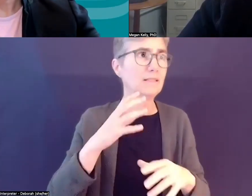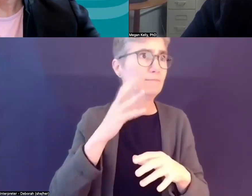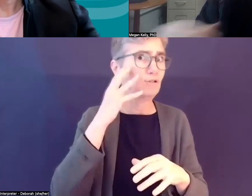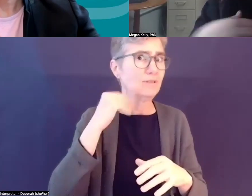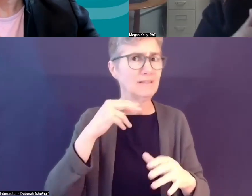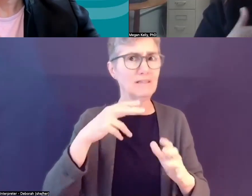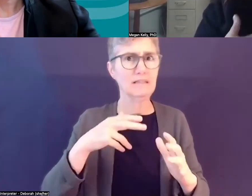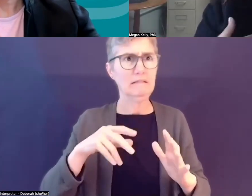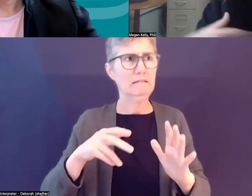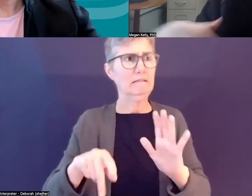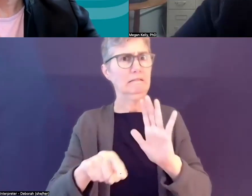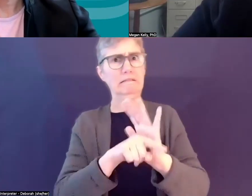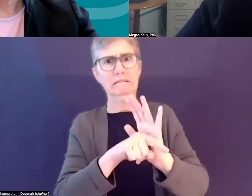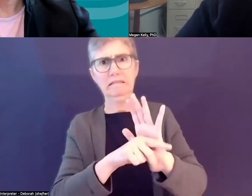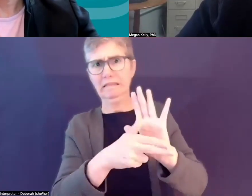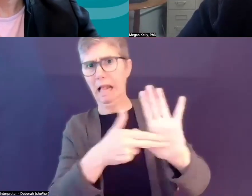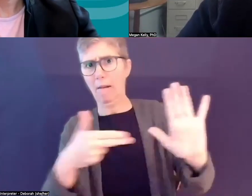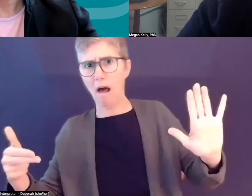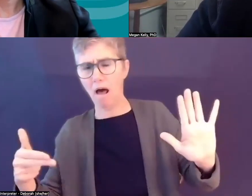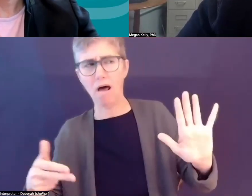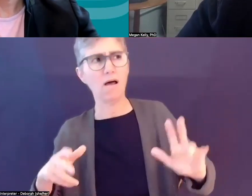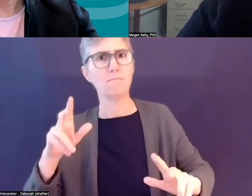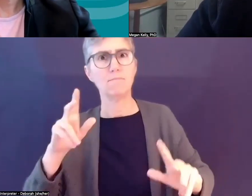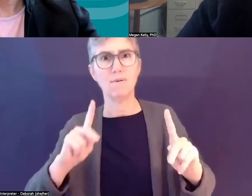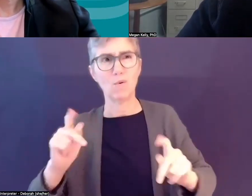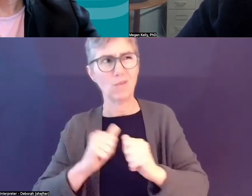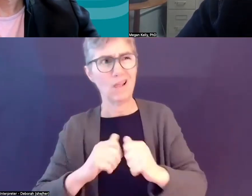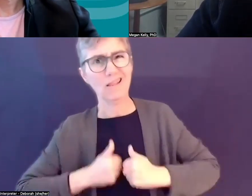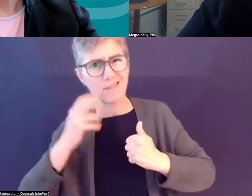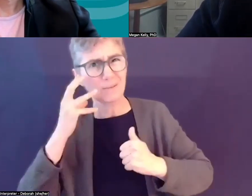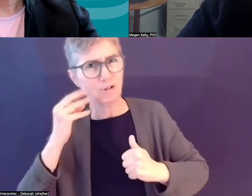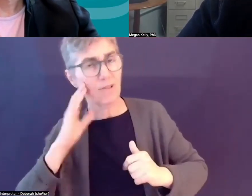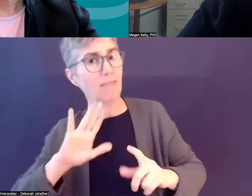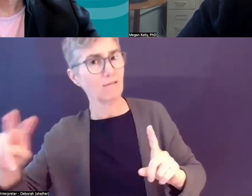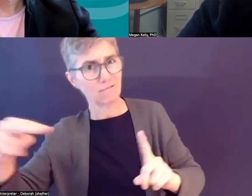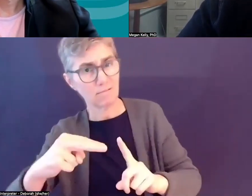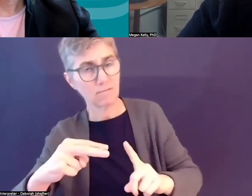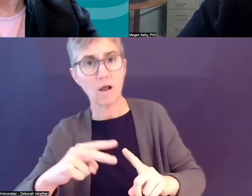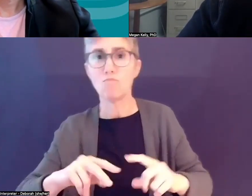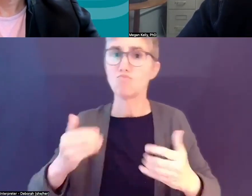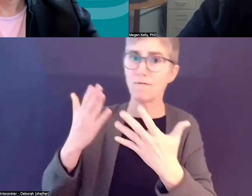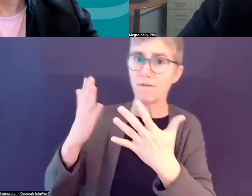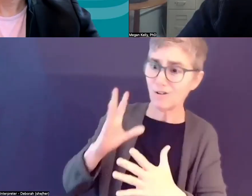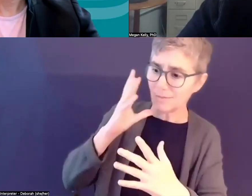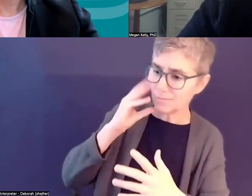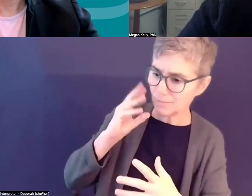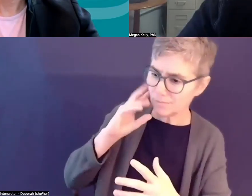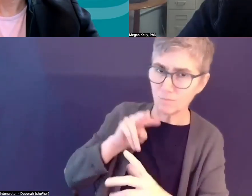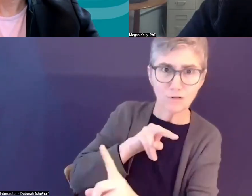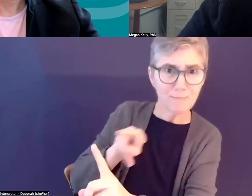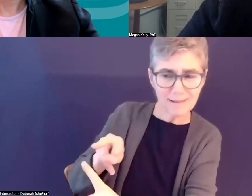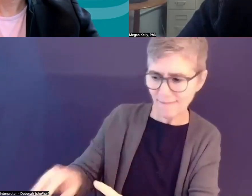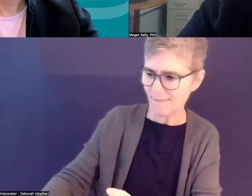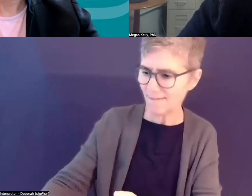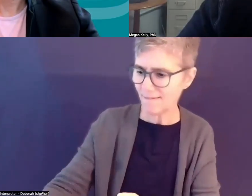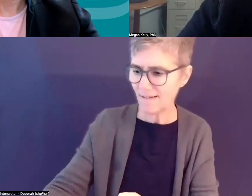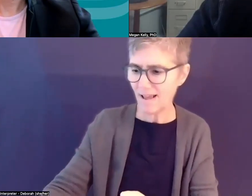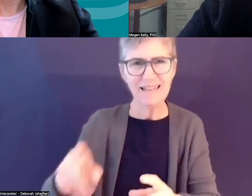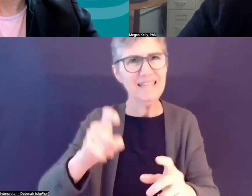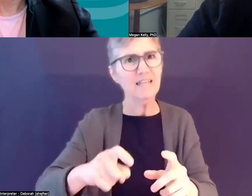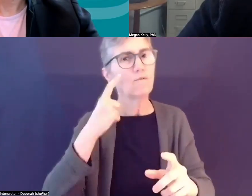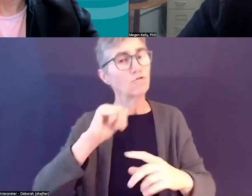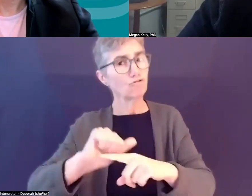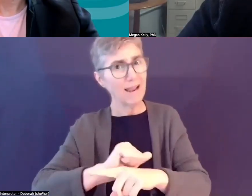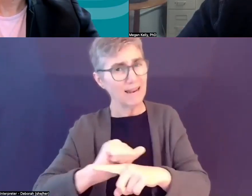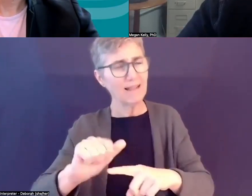the people with lived experience and their perspective, to provider perspectives on the need for training and maintaining the continuity